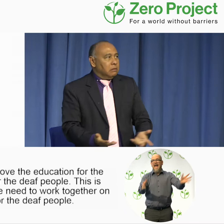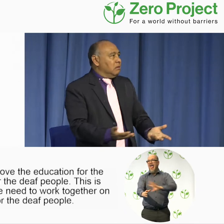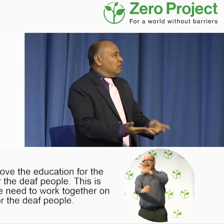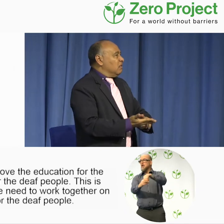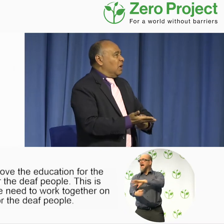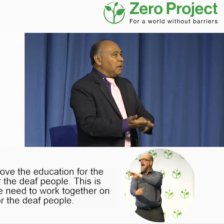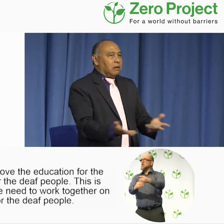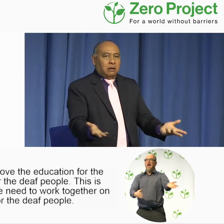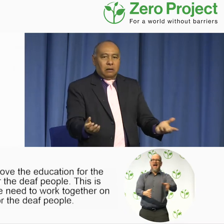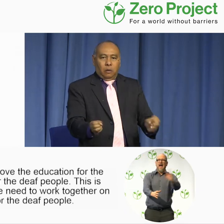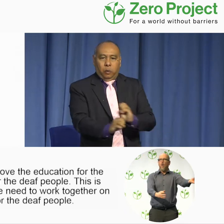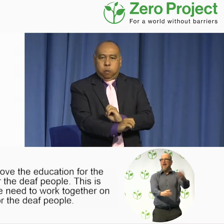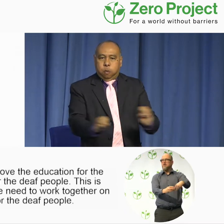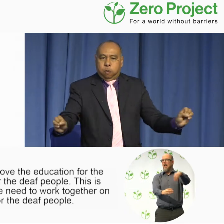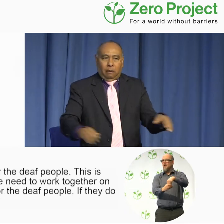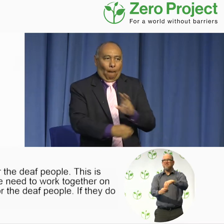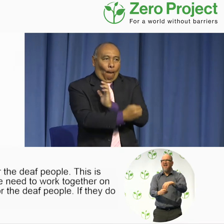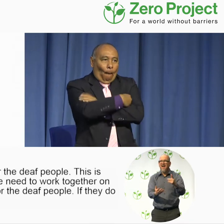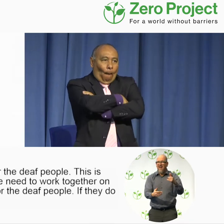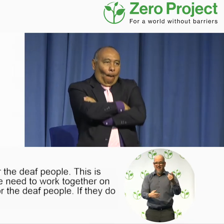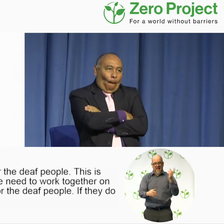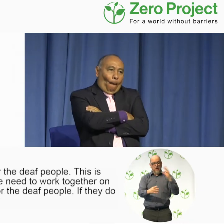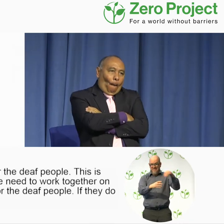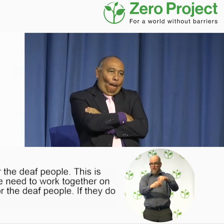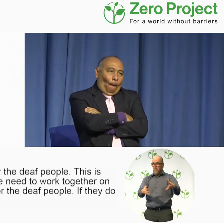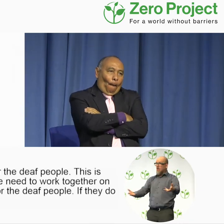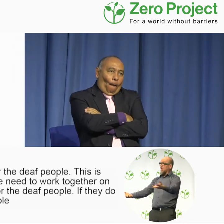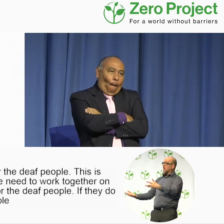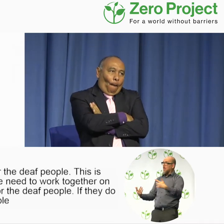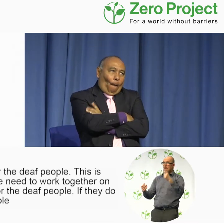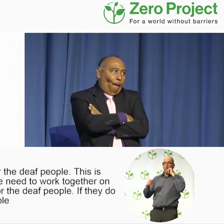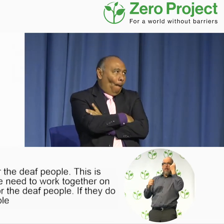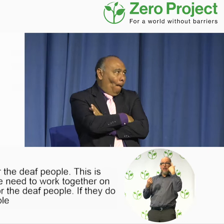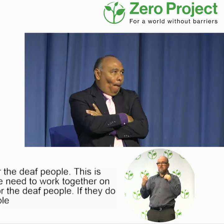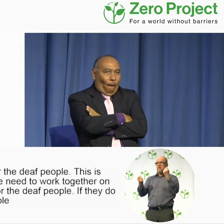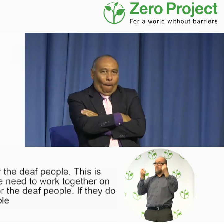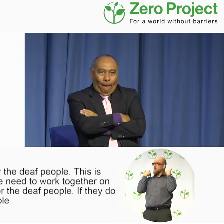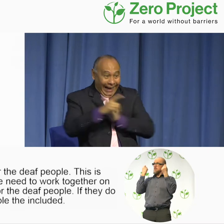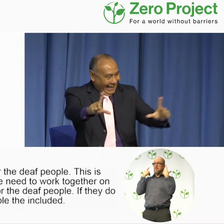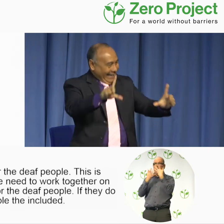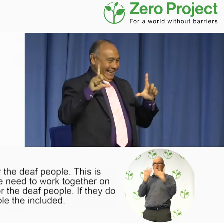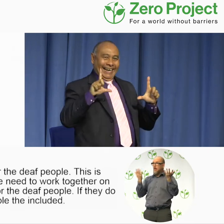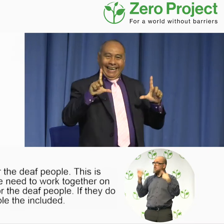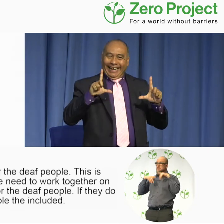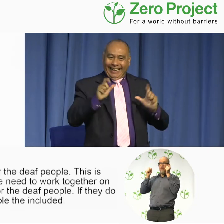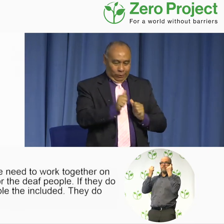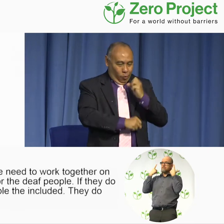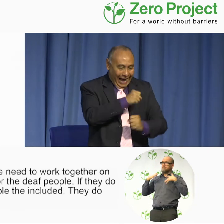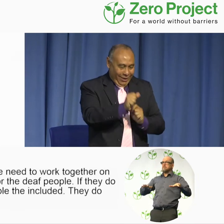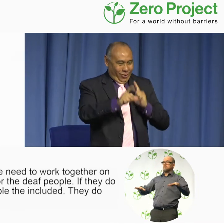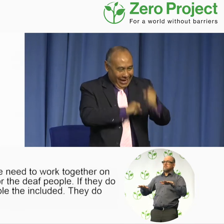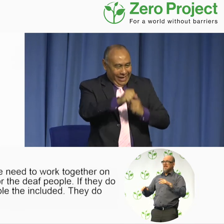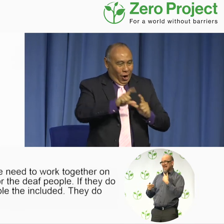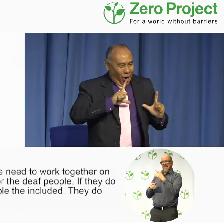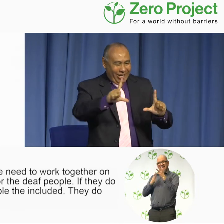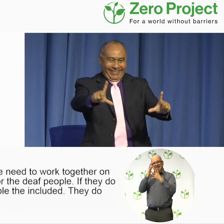in the education, but if they do not have interpreters, how can they do it? They do